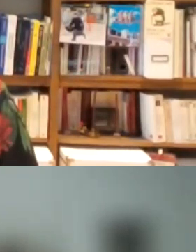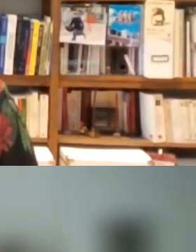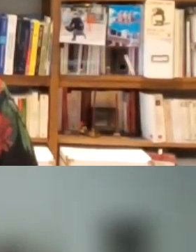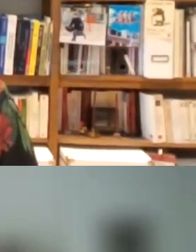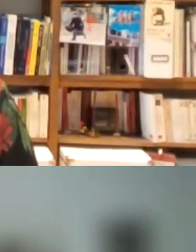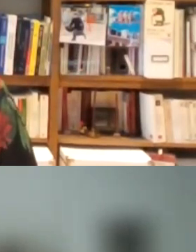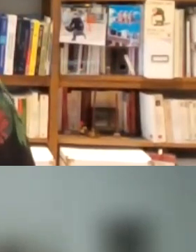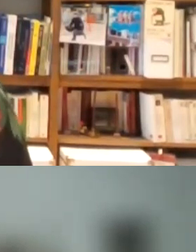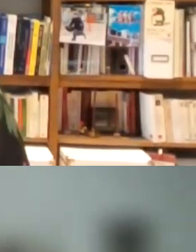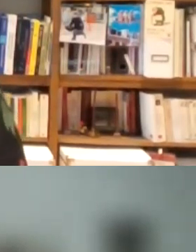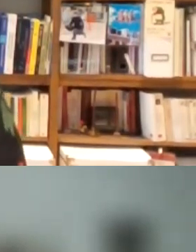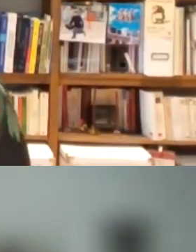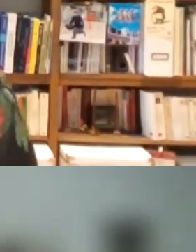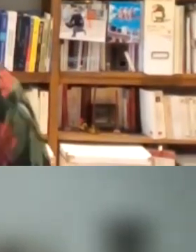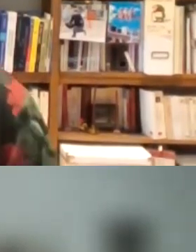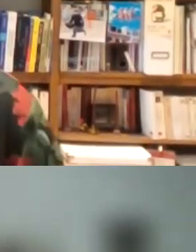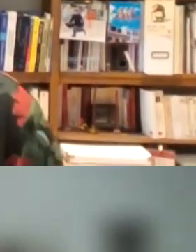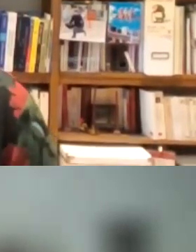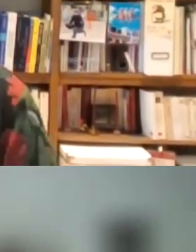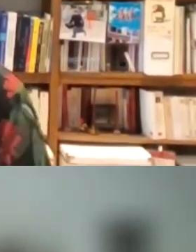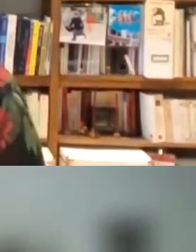That's a tough one. That's a broad question.